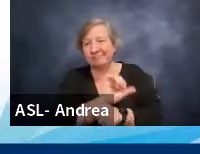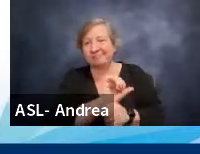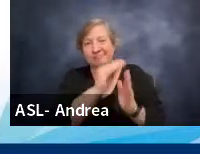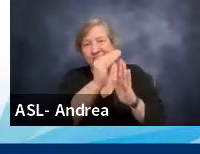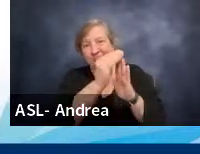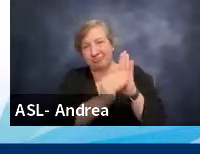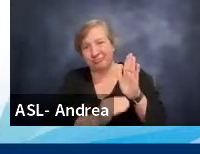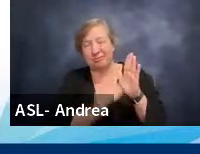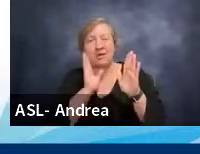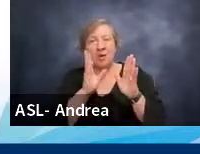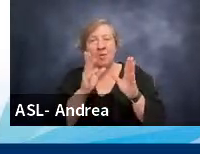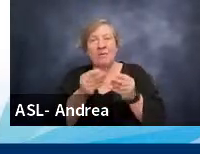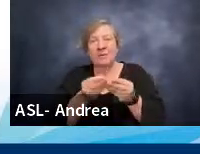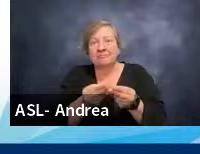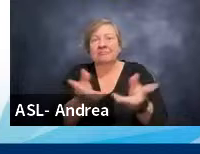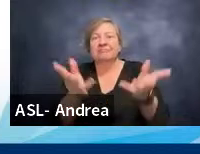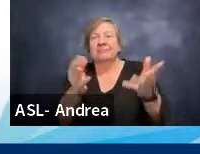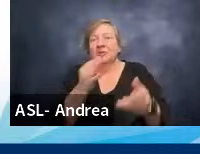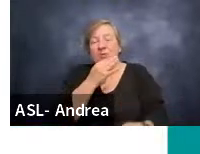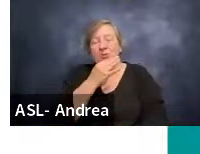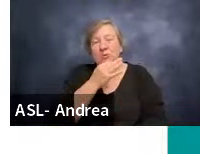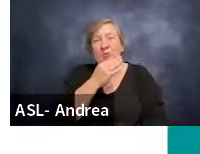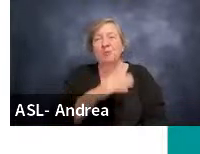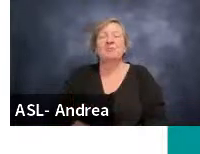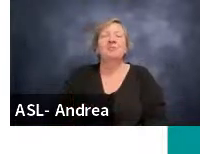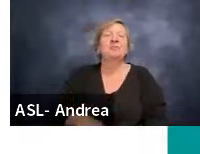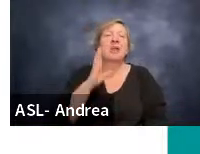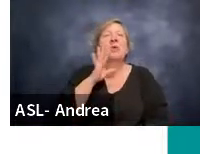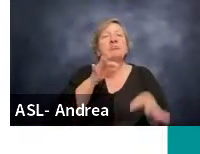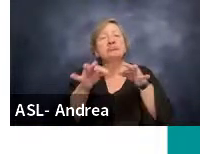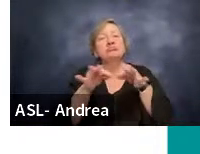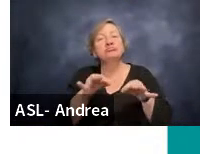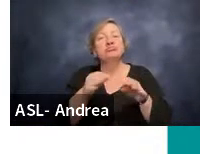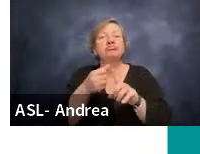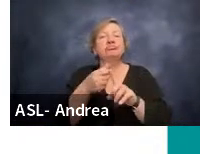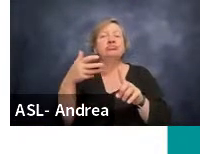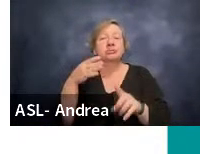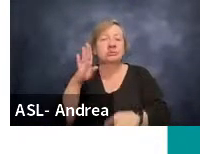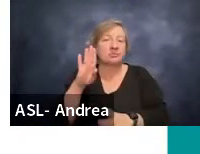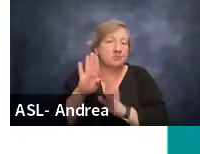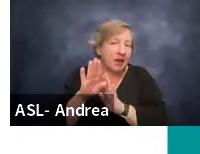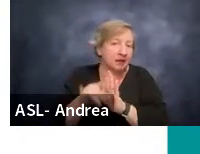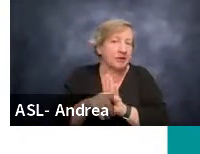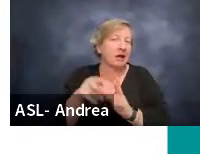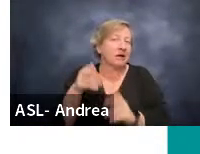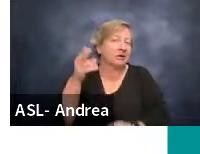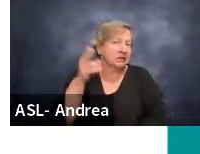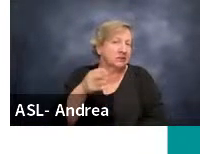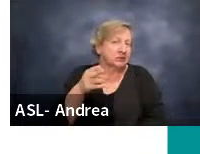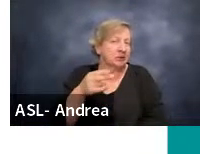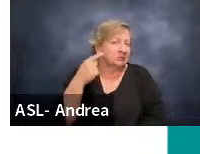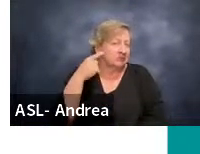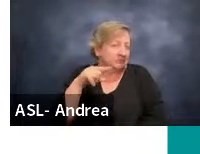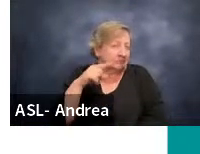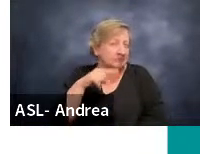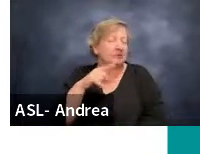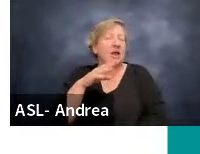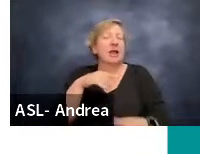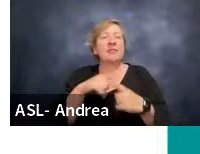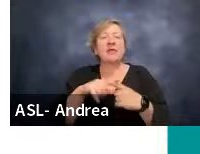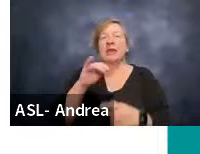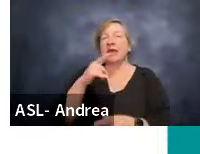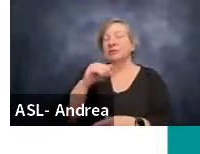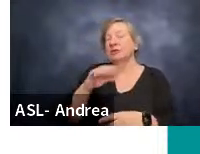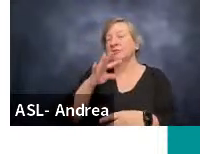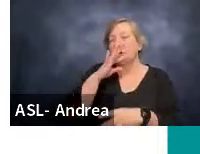your way soon. I'll go into the background and the history, and then Angela will pick up with what we're doing specifically for the Interstate